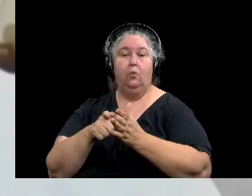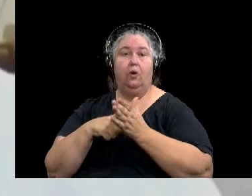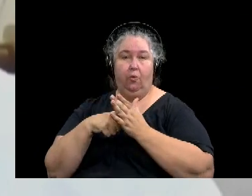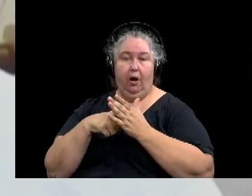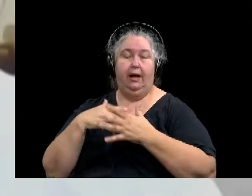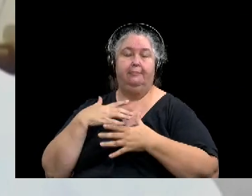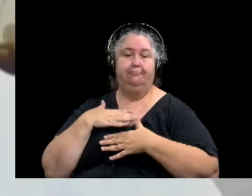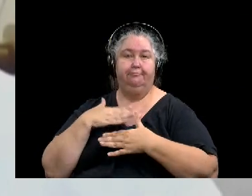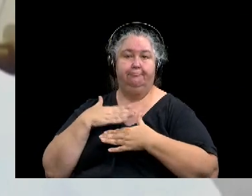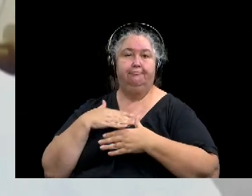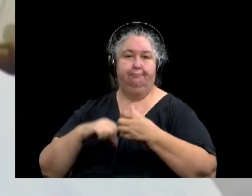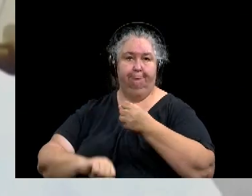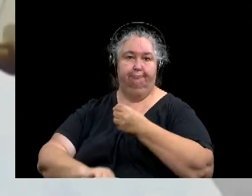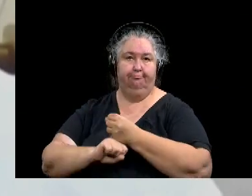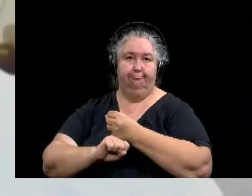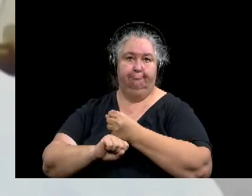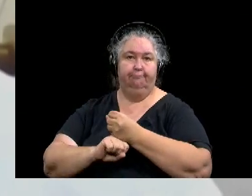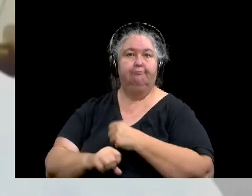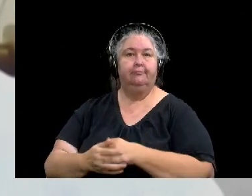ventilator support.